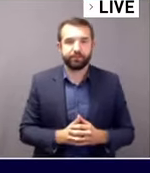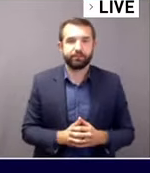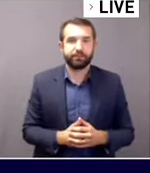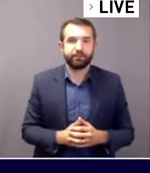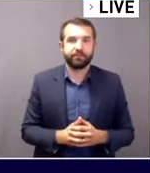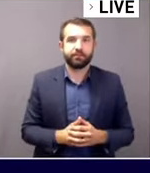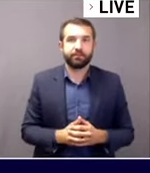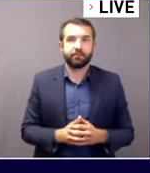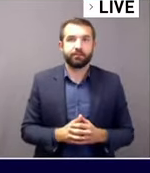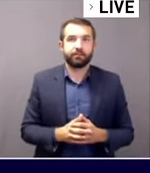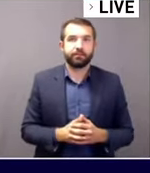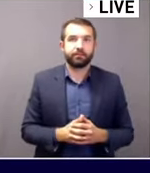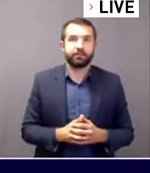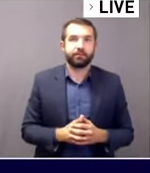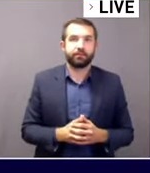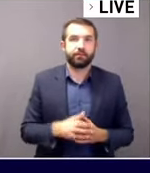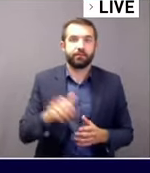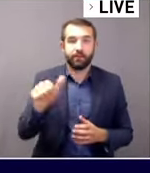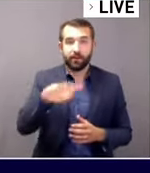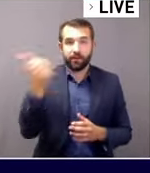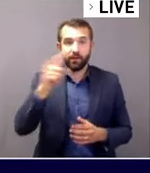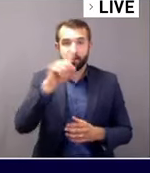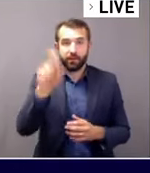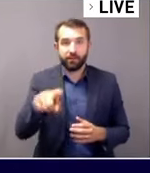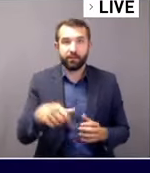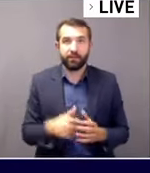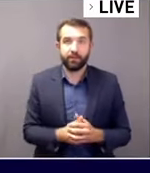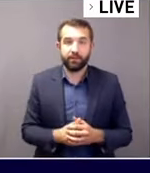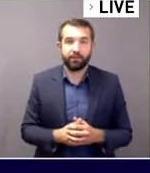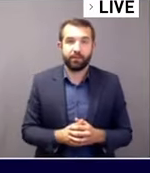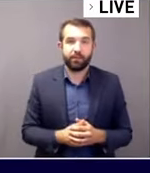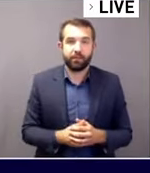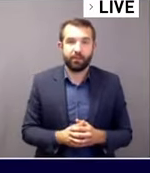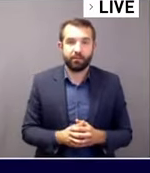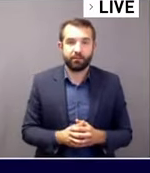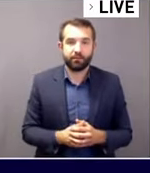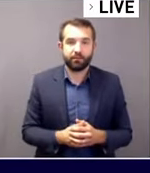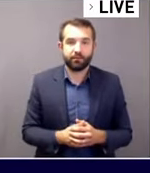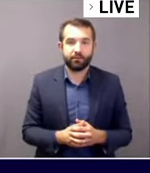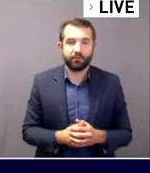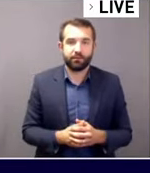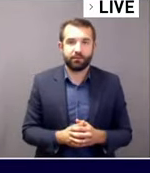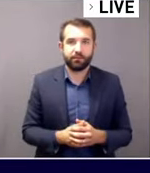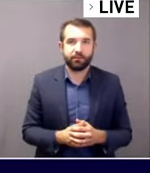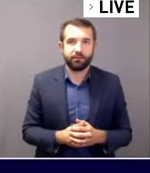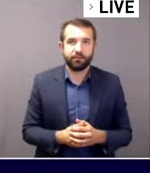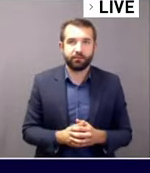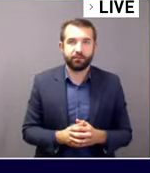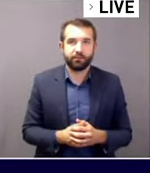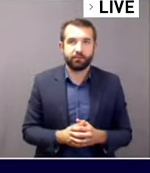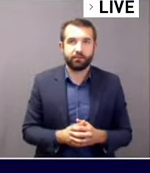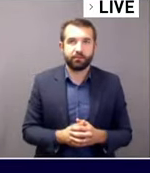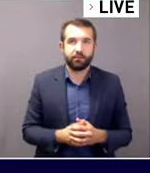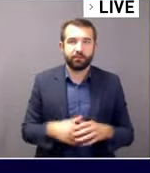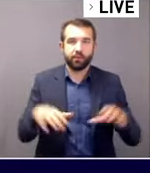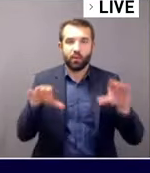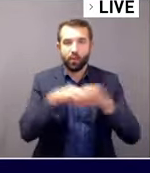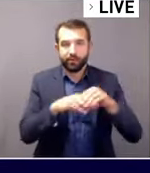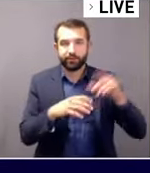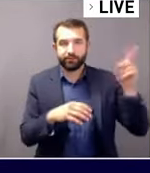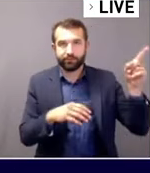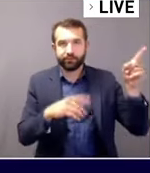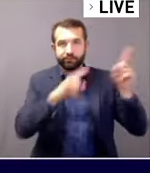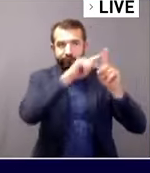Okay, and sort of in another part of the related to the wedding outbreak.